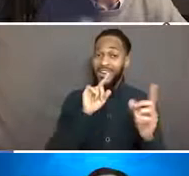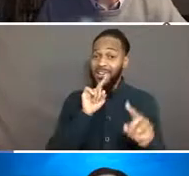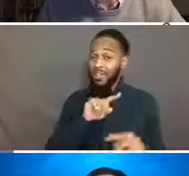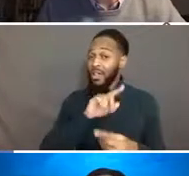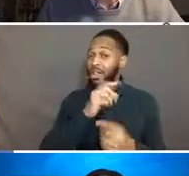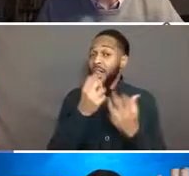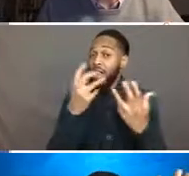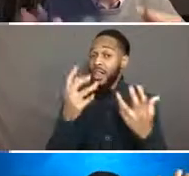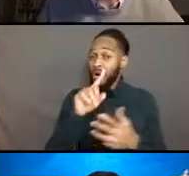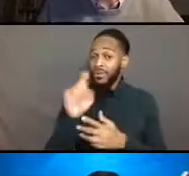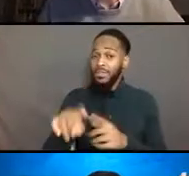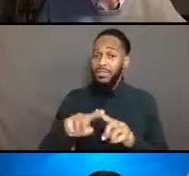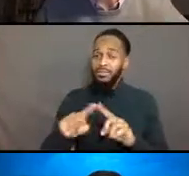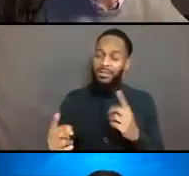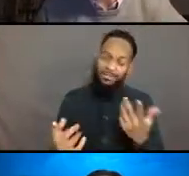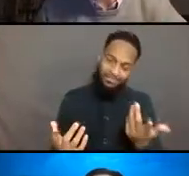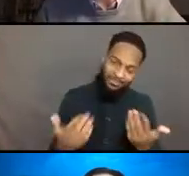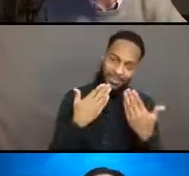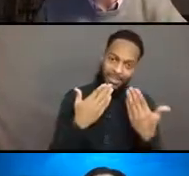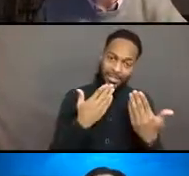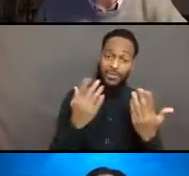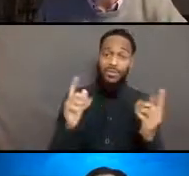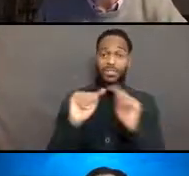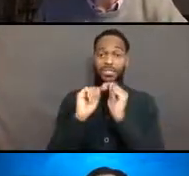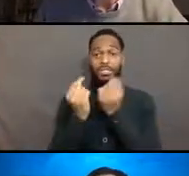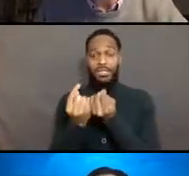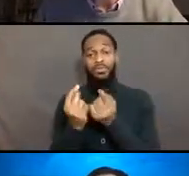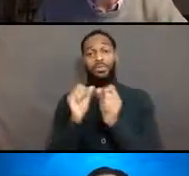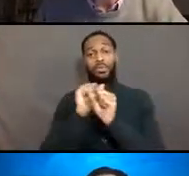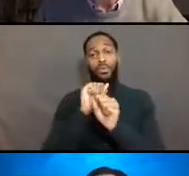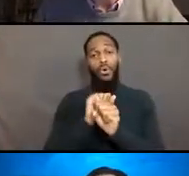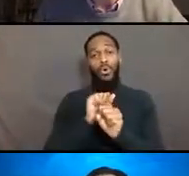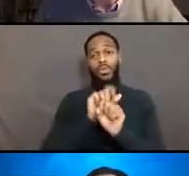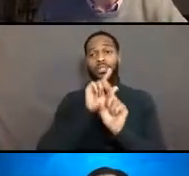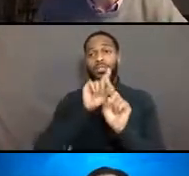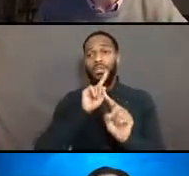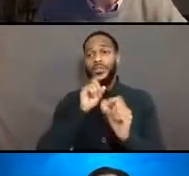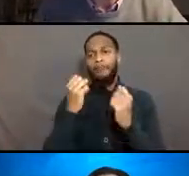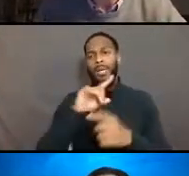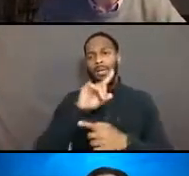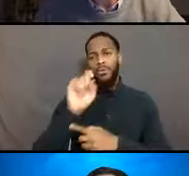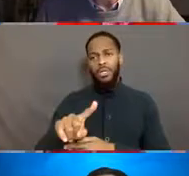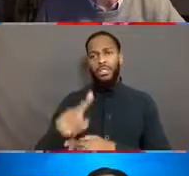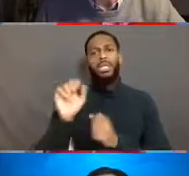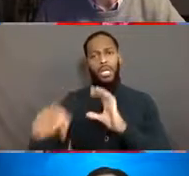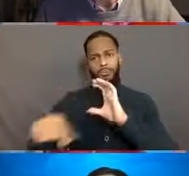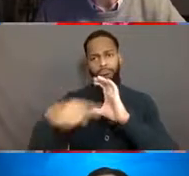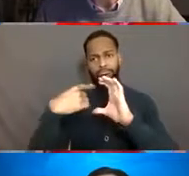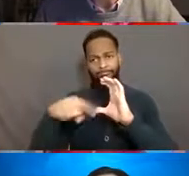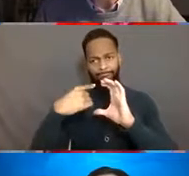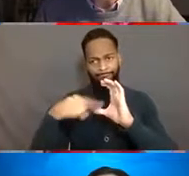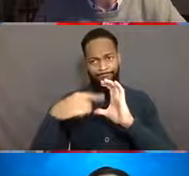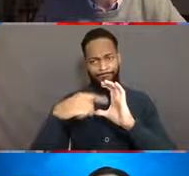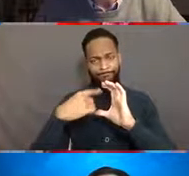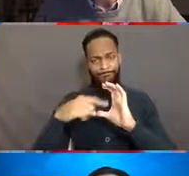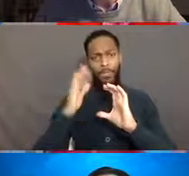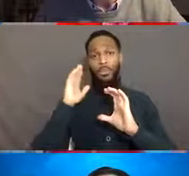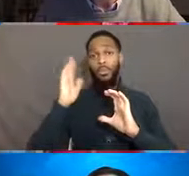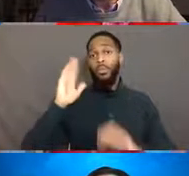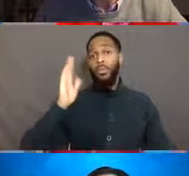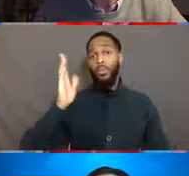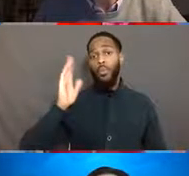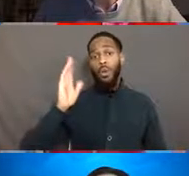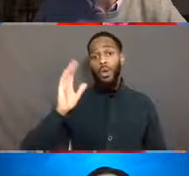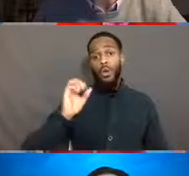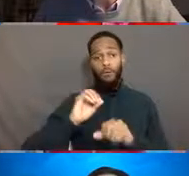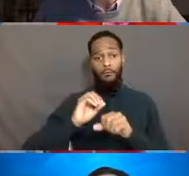BD7 and BD4, who are working behind the scenes to answer many of those questions. You can email us and we will forward all